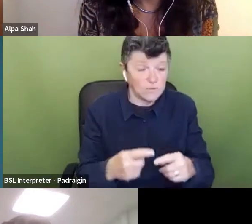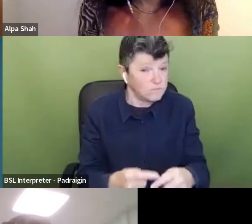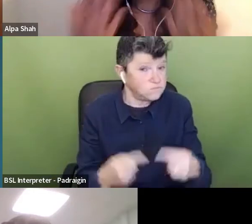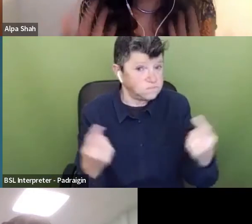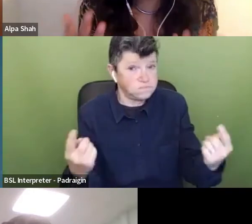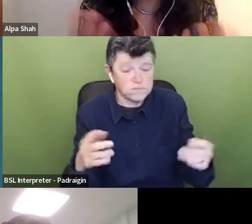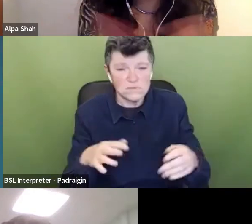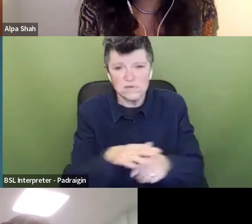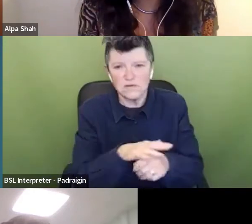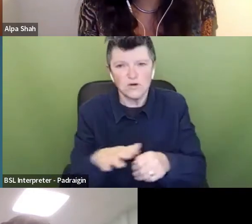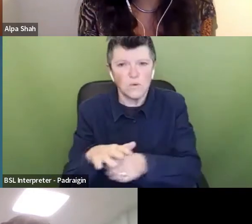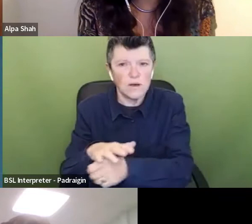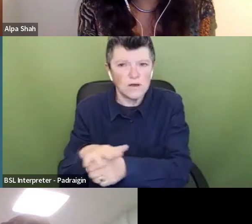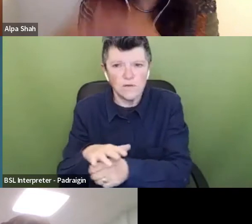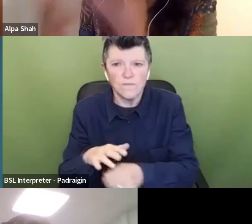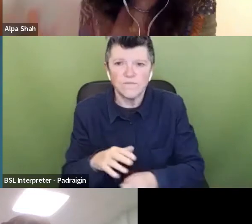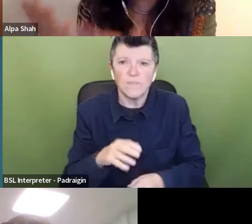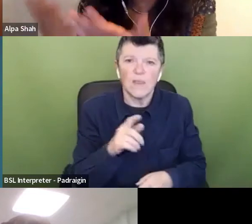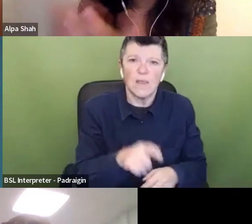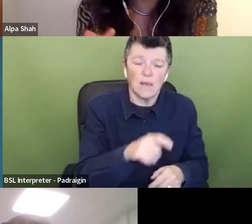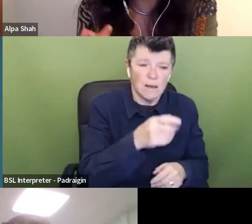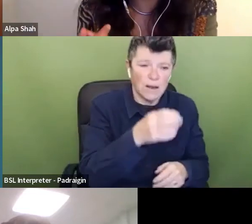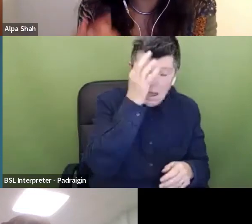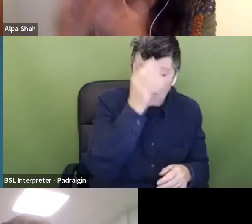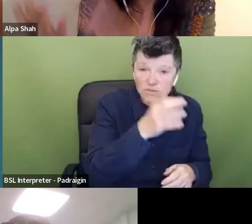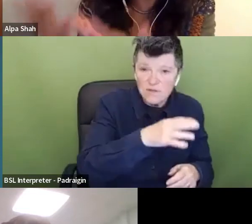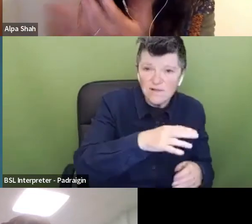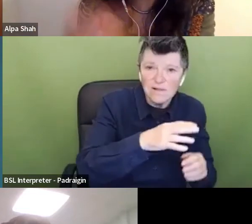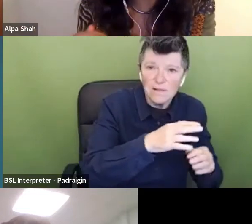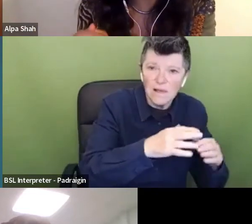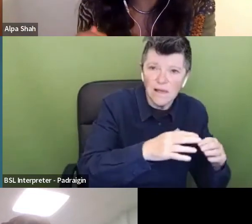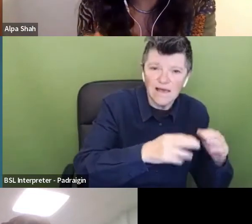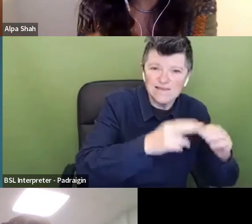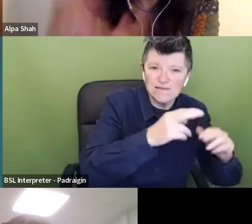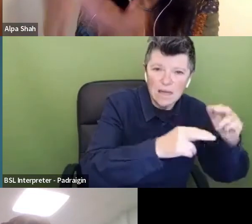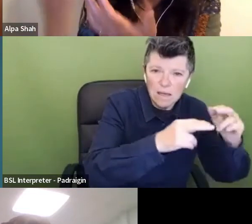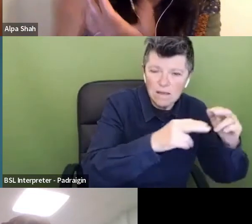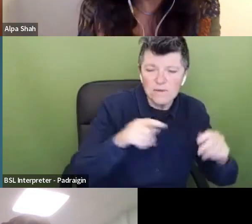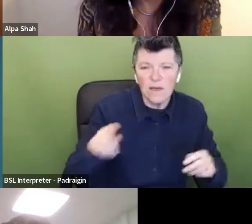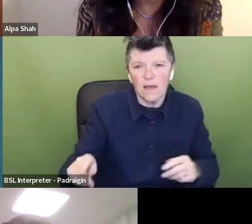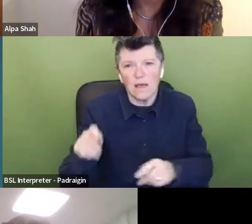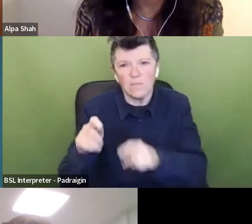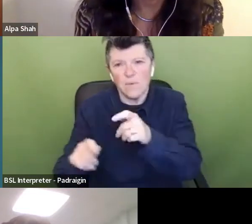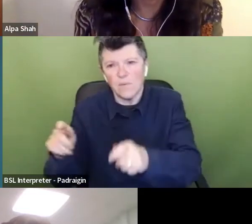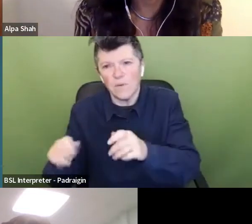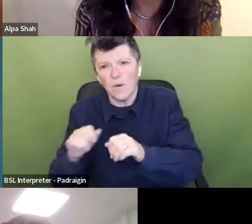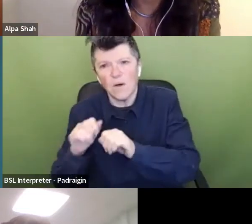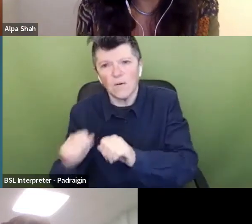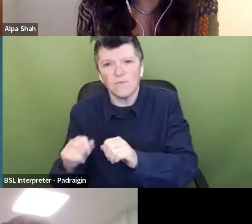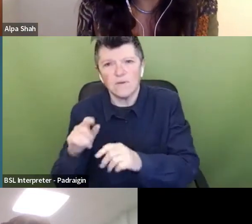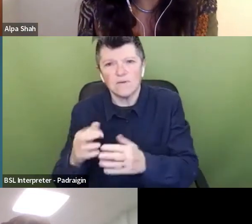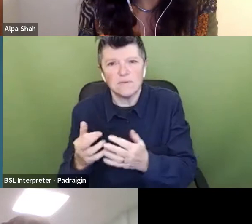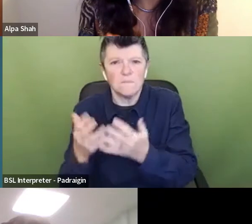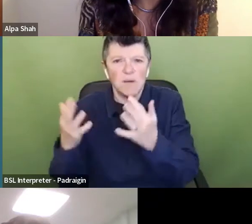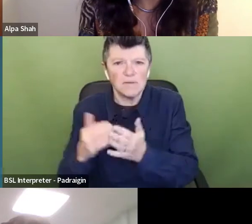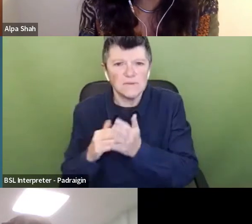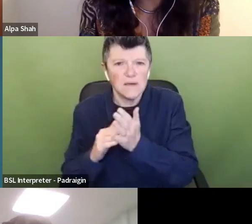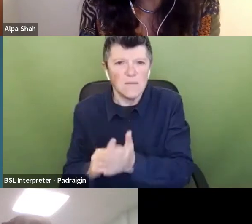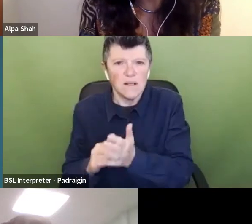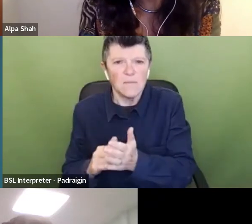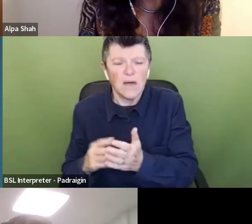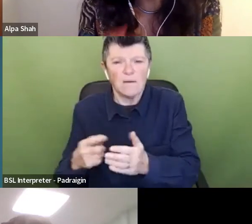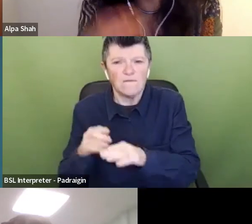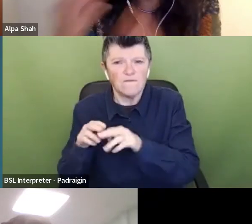like, people on a council estate and people who own these like multi-million-pound flats, right?